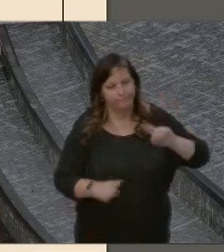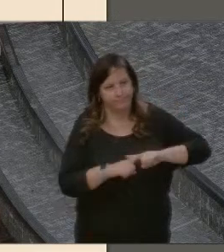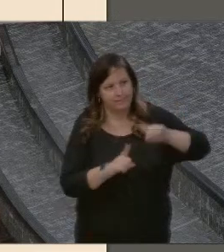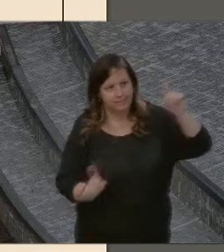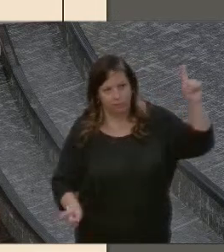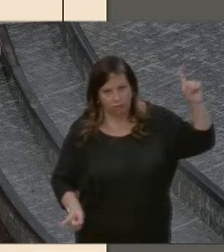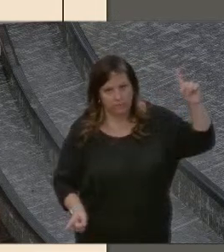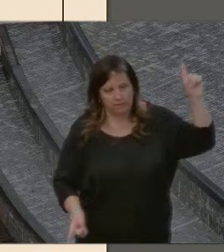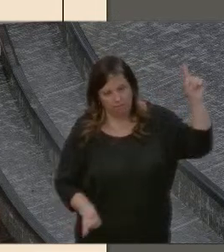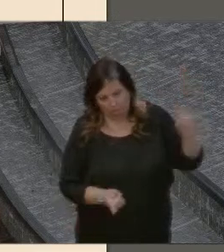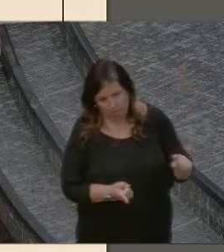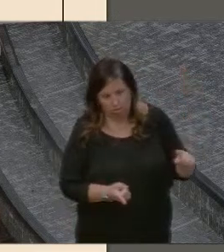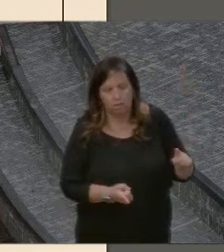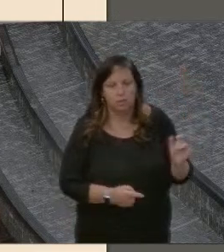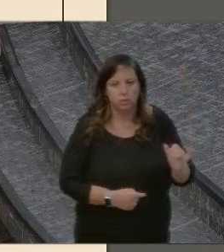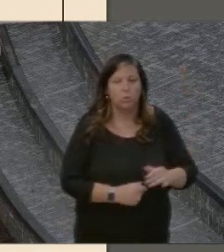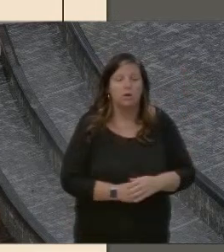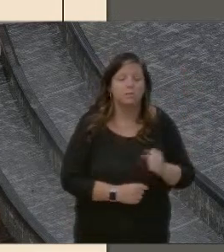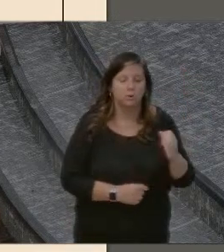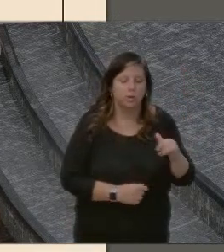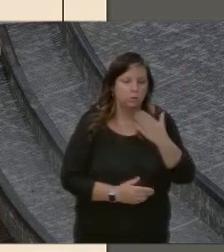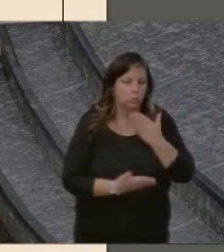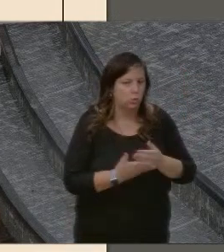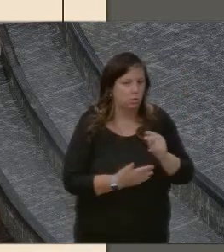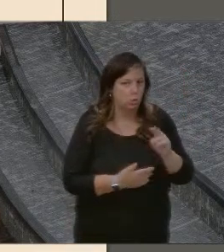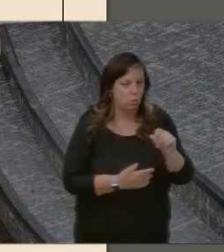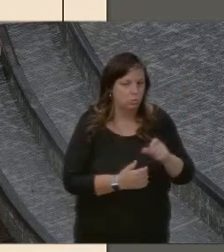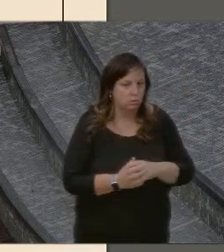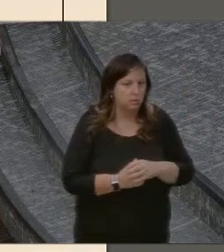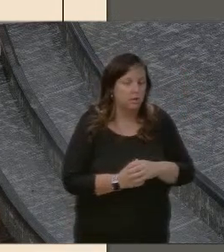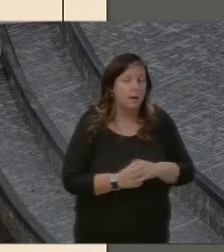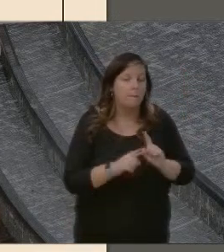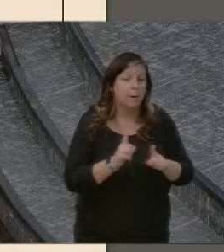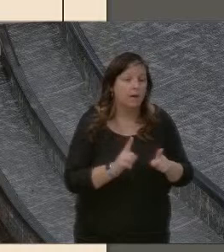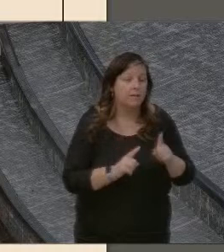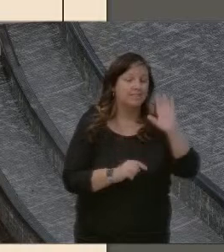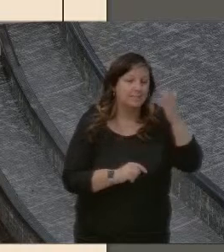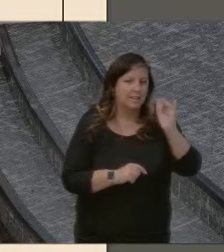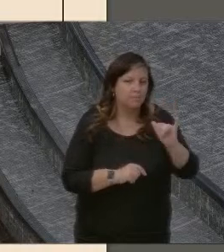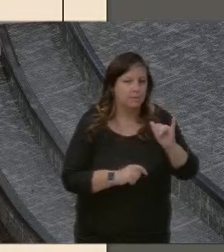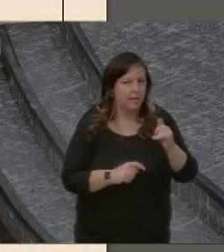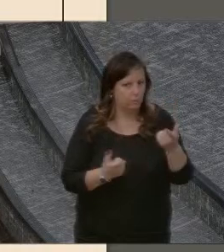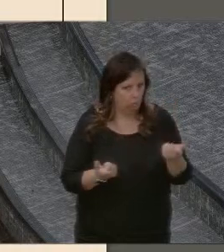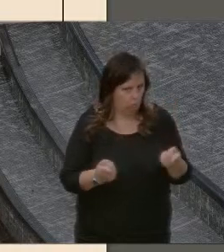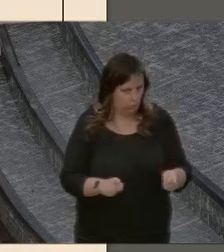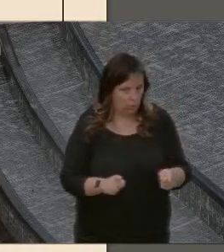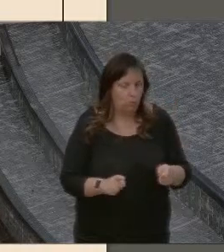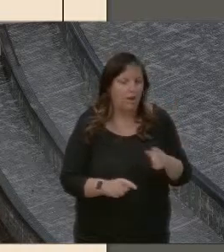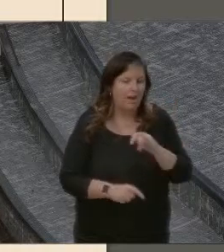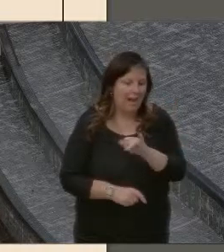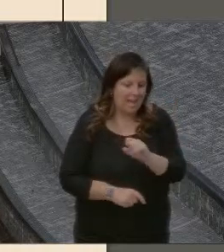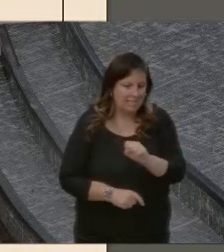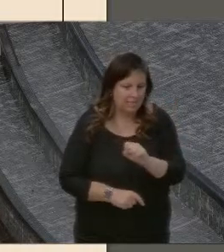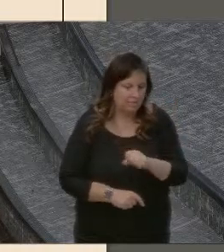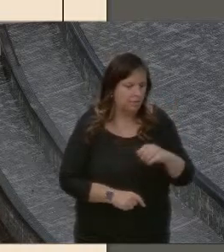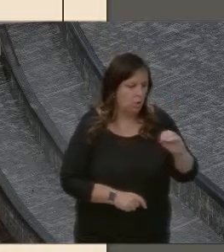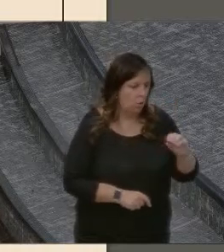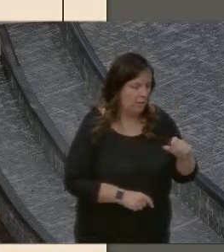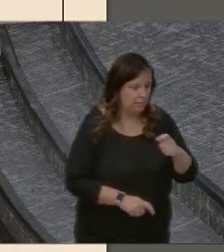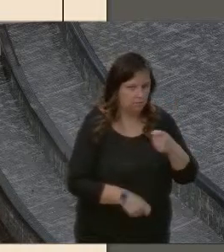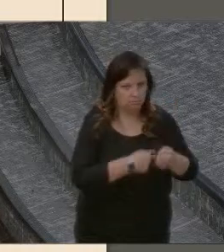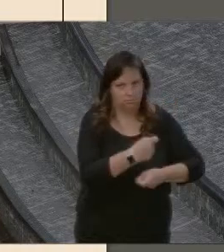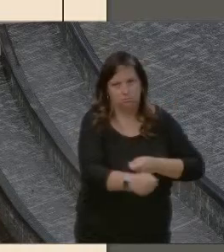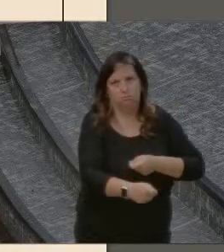there. What is happening is that it seems like ISS has replaced OSS and is being used